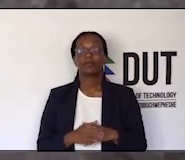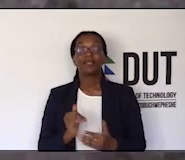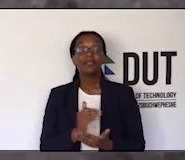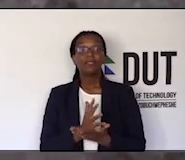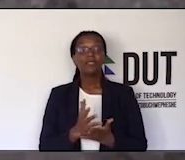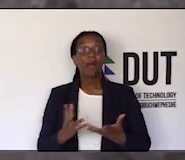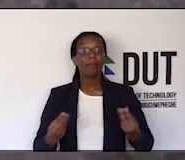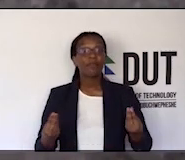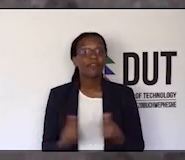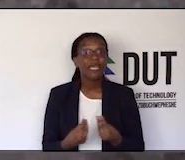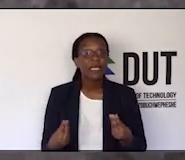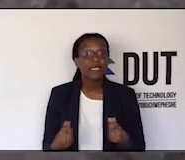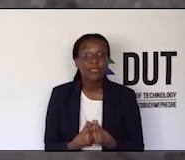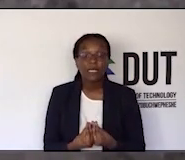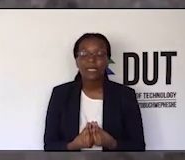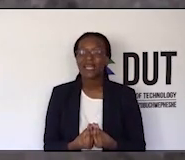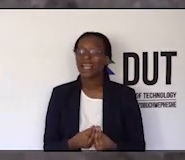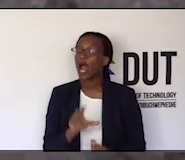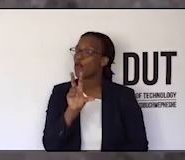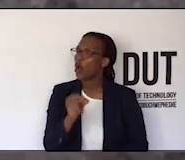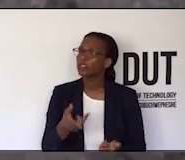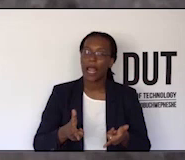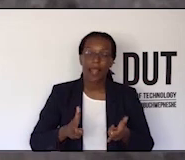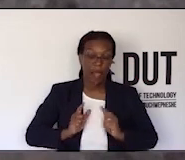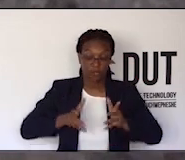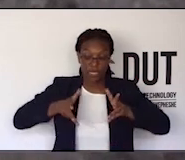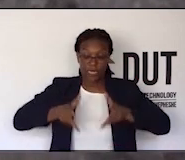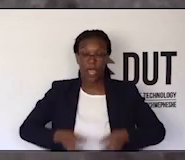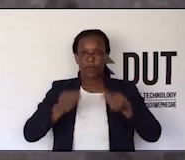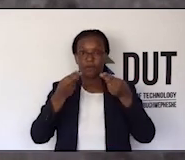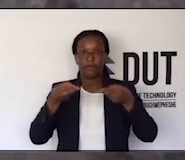Some items that are prohibited on campus.